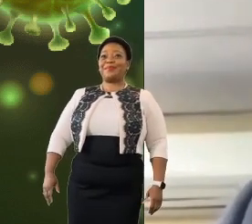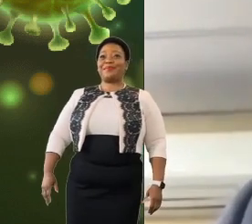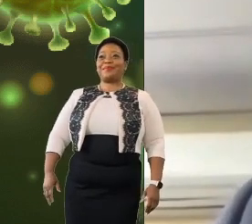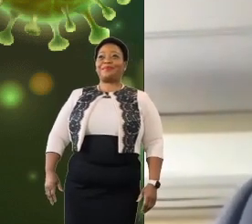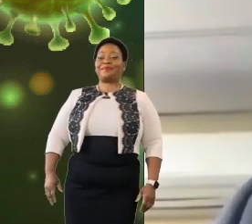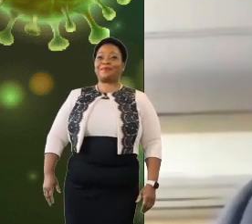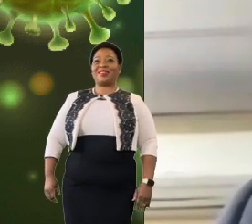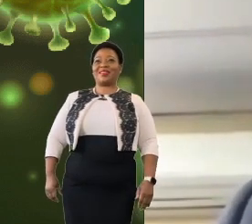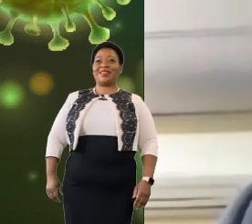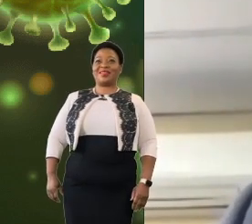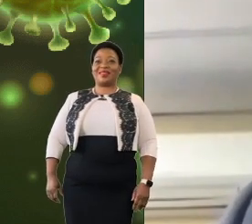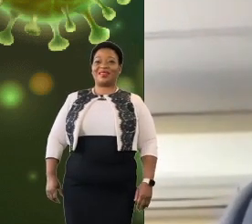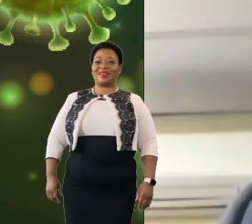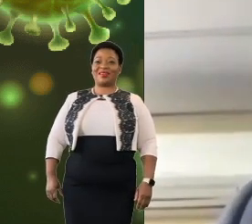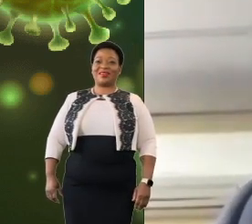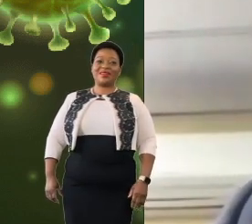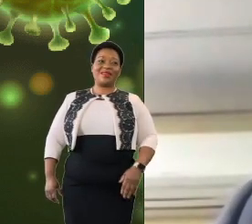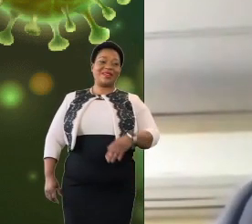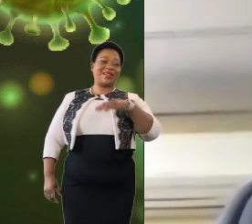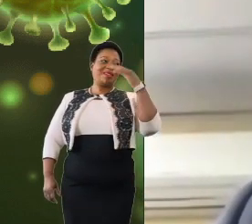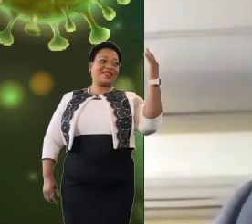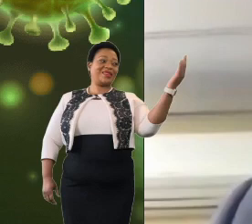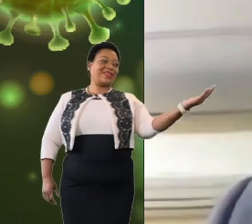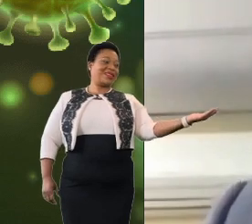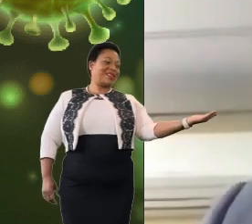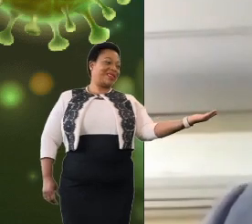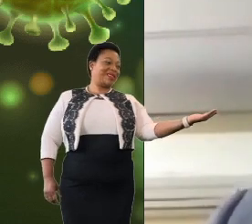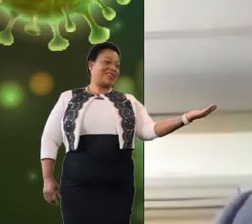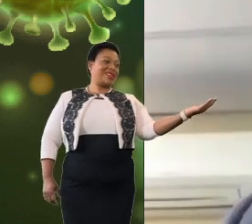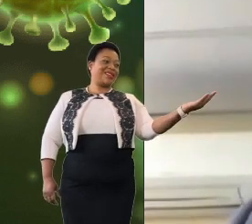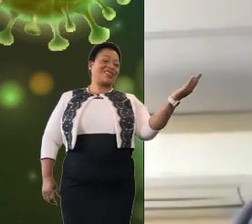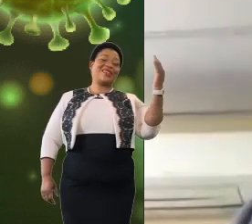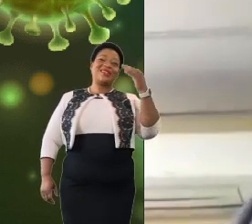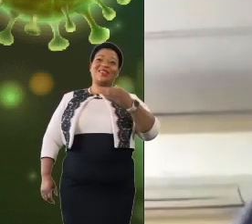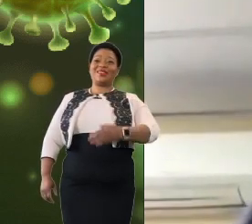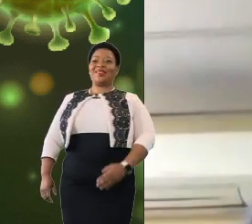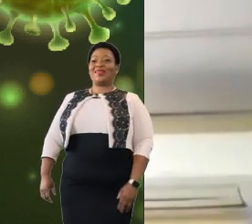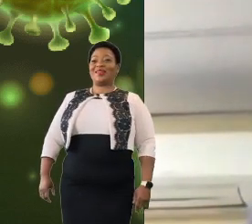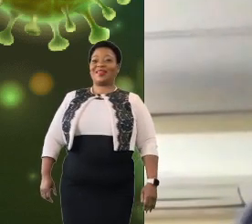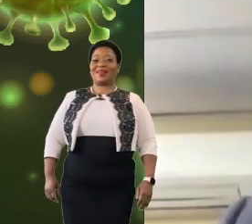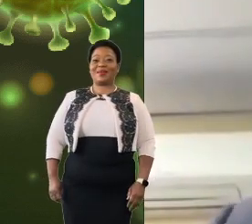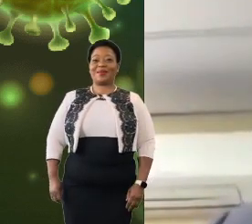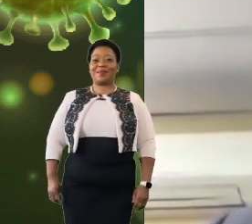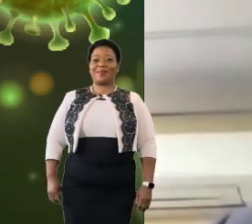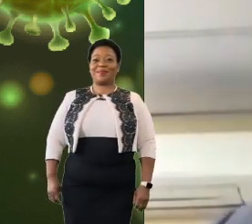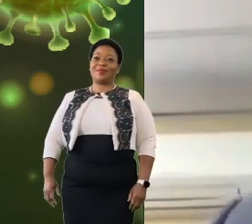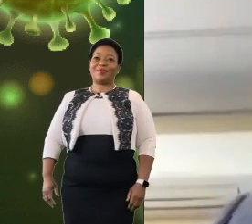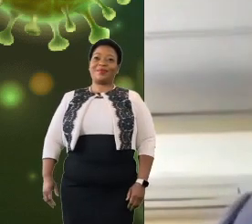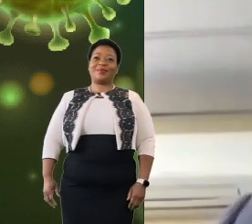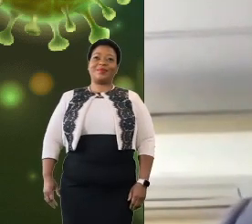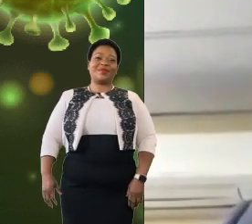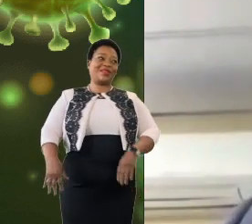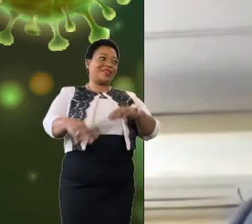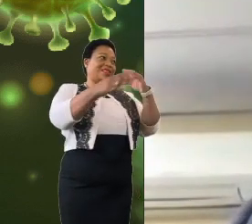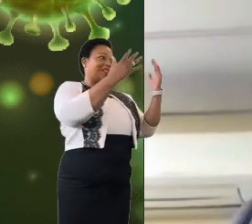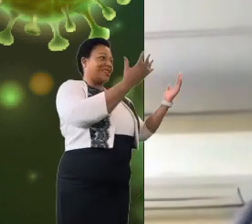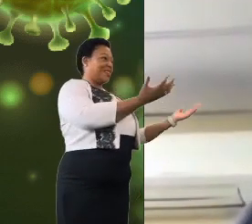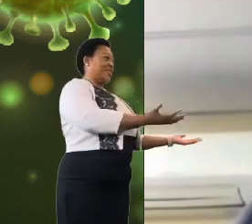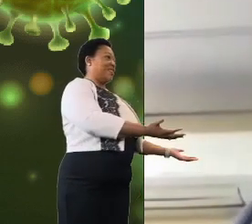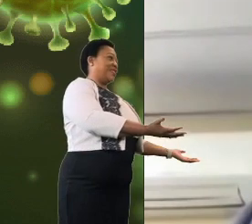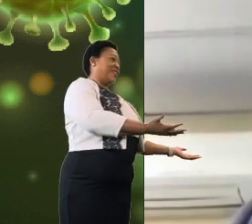where the employee get their monthly salary, let it be so. That's one area. And this